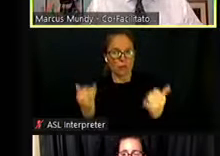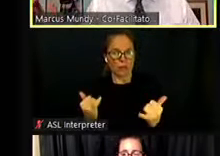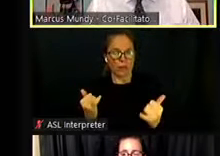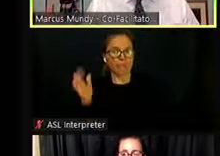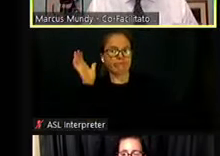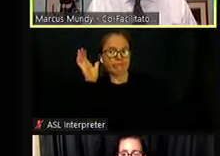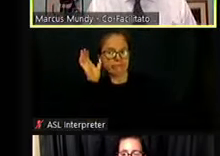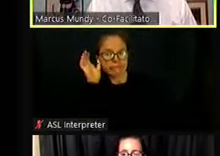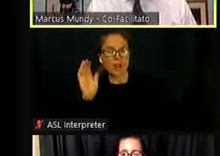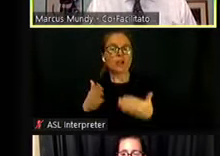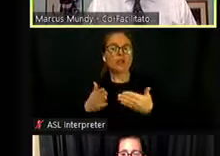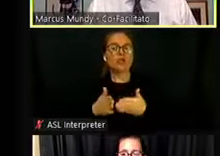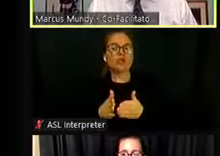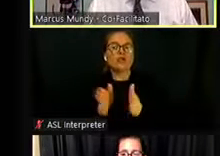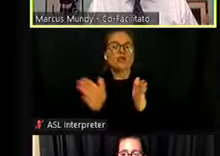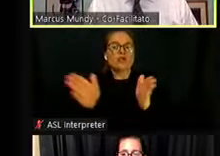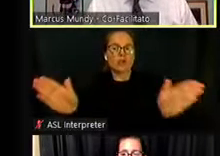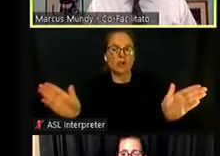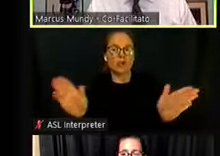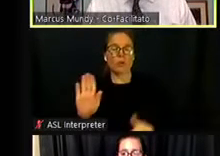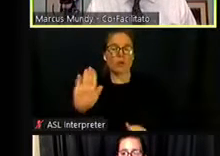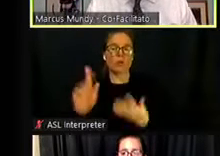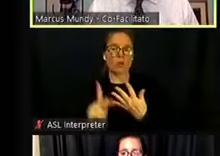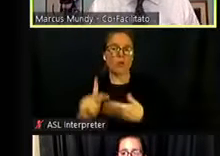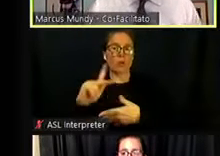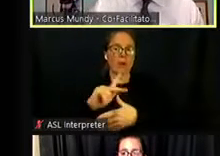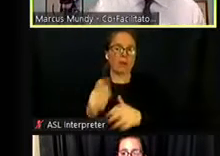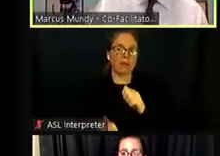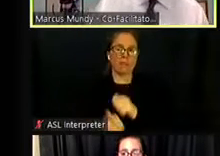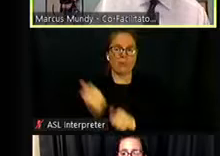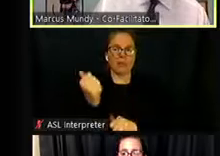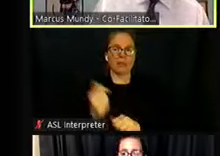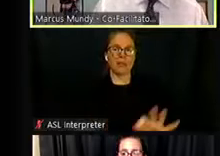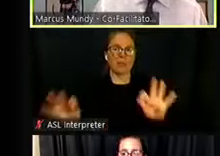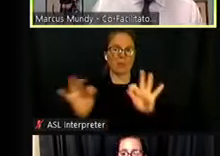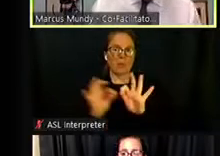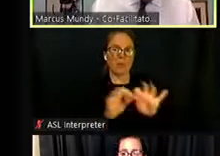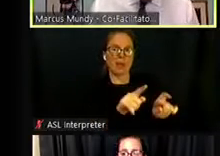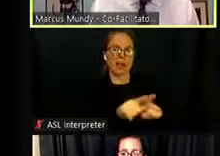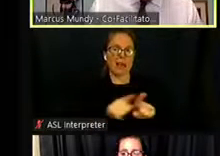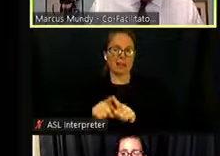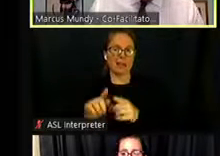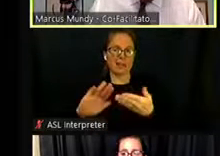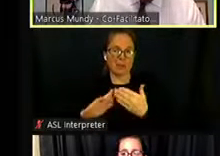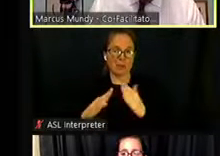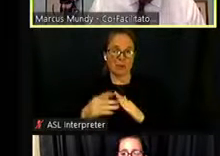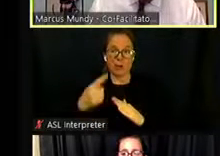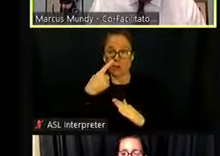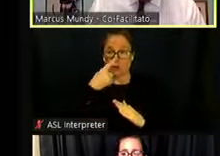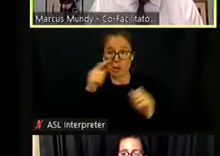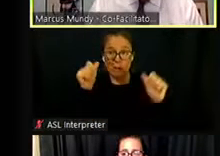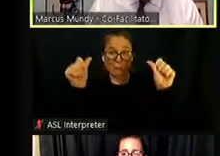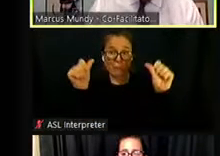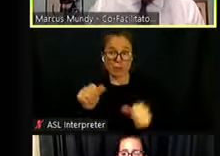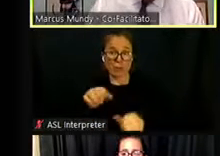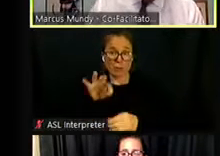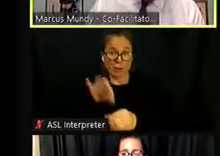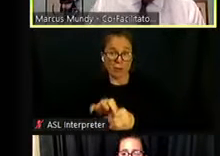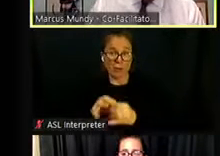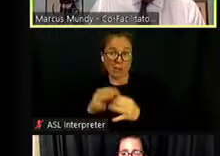is generally where you're going to land, what is most important to you as a community. So if we could start with,